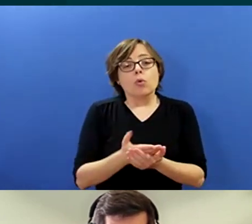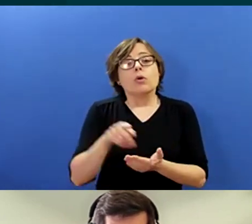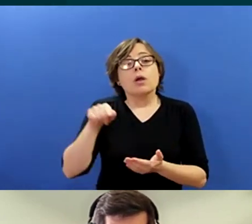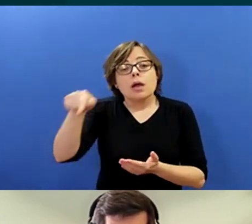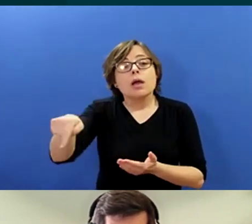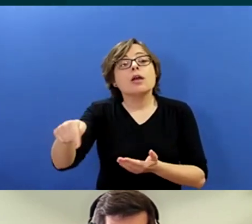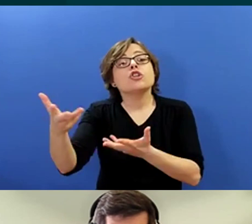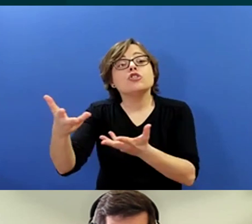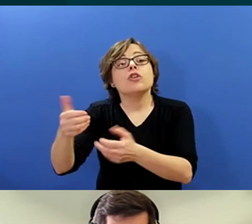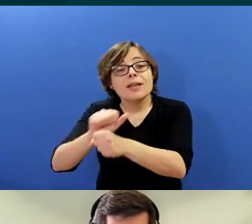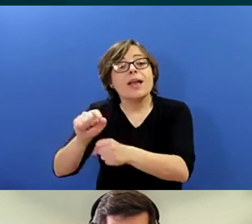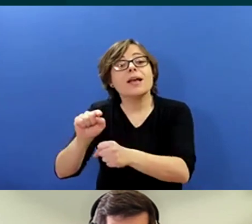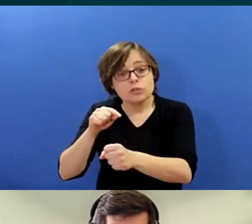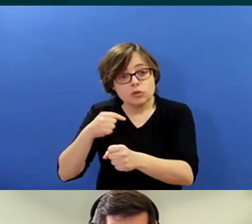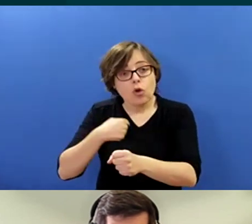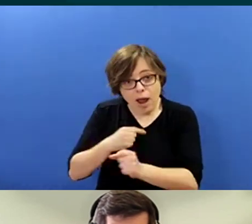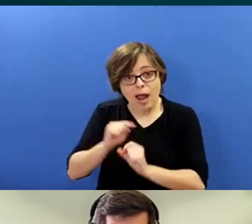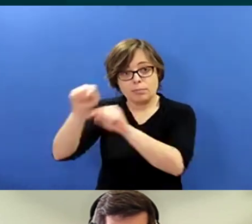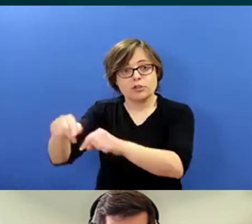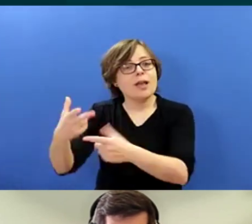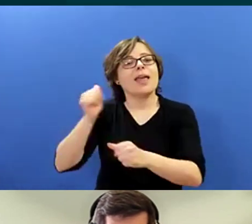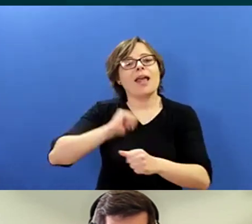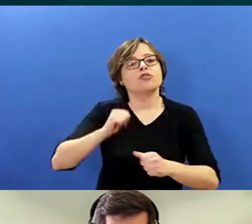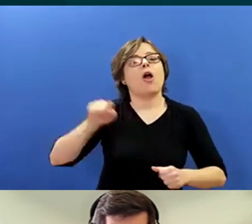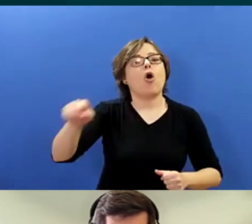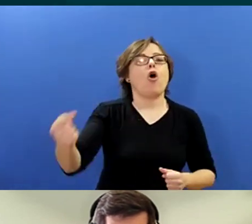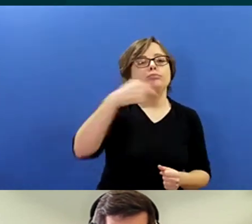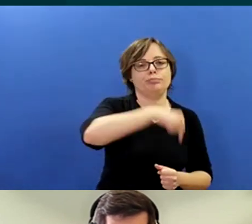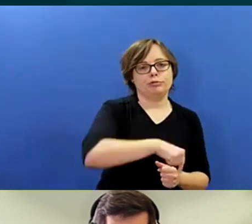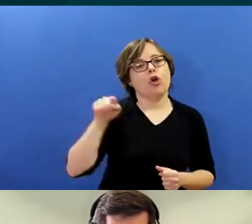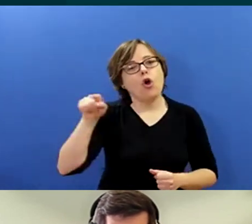to actively find the information and actively